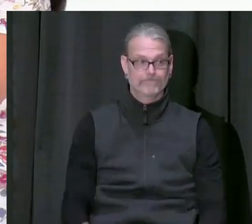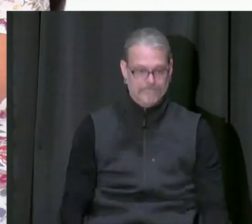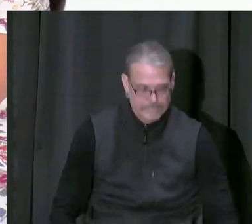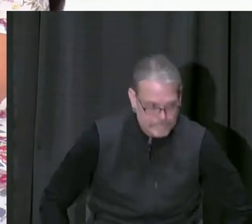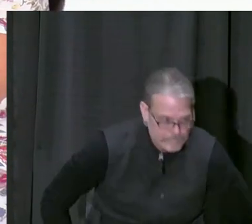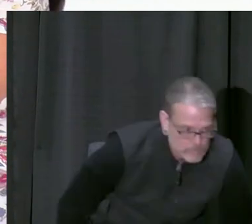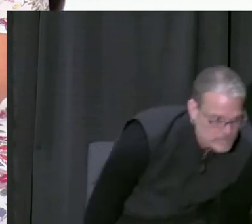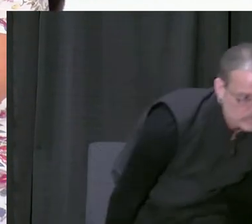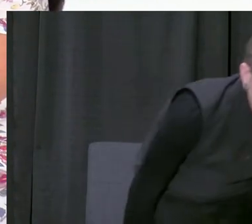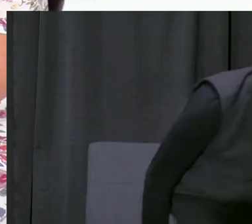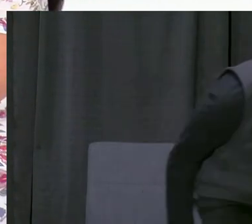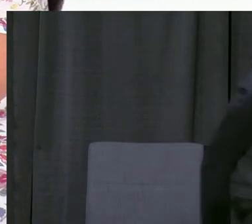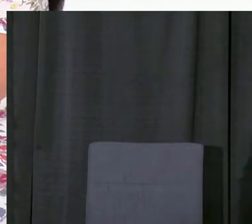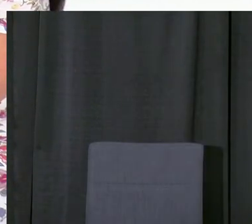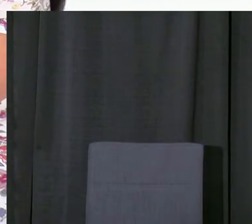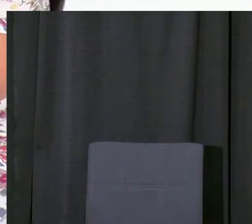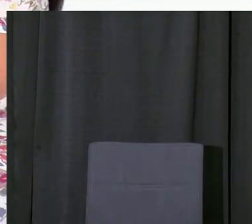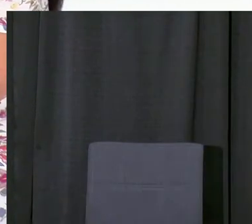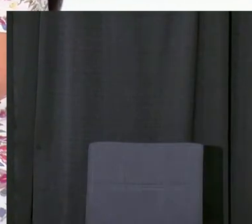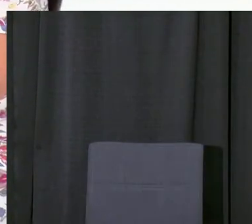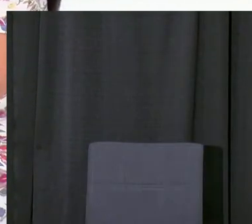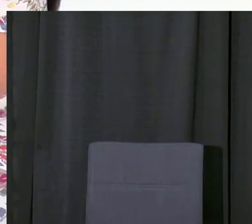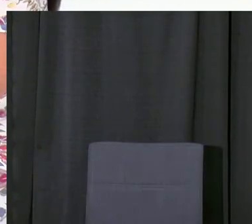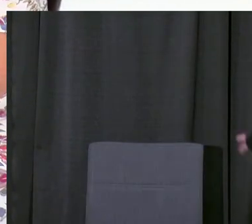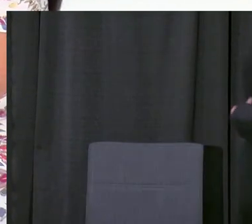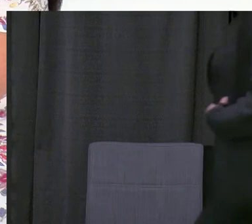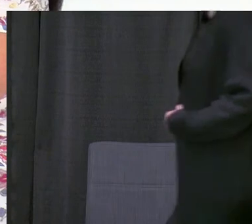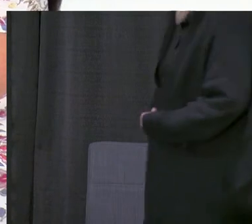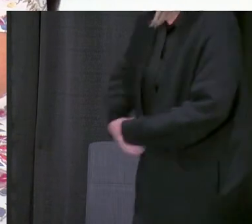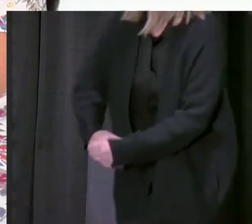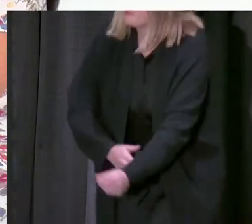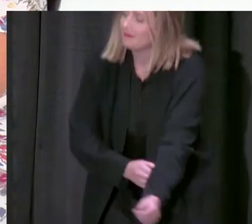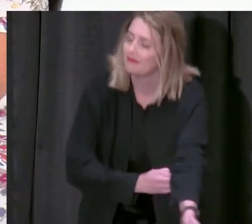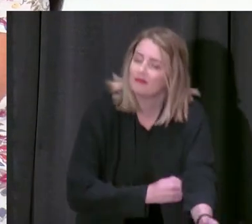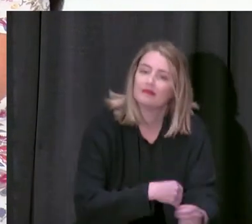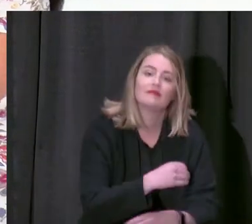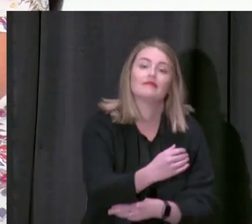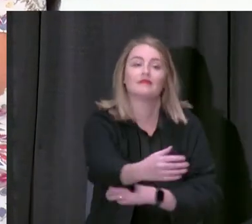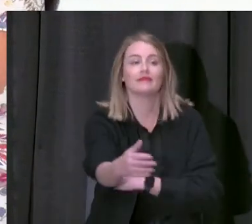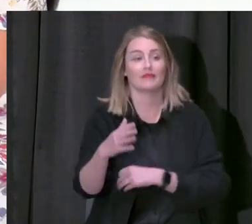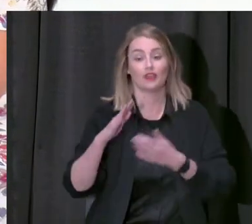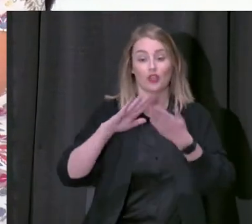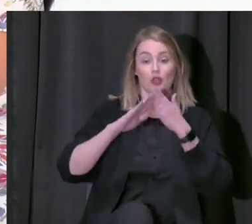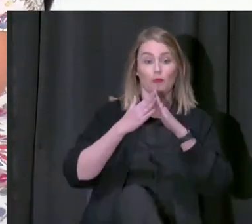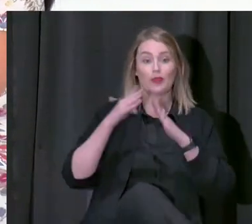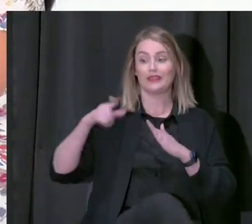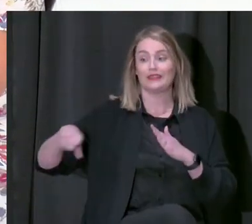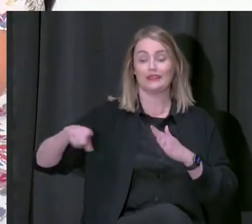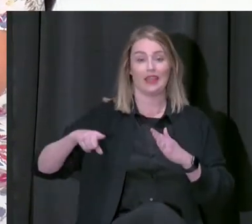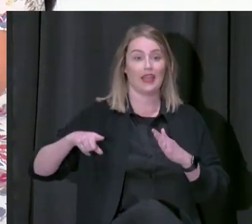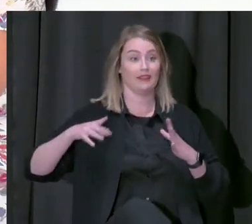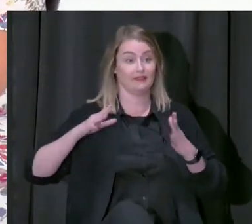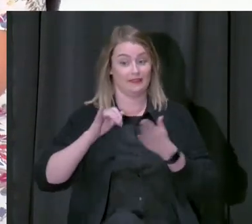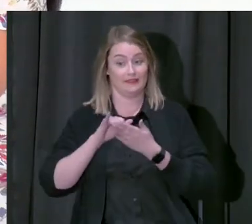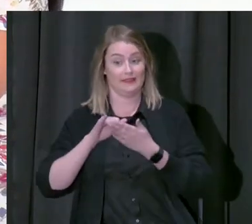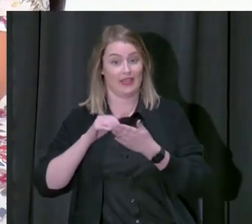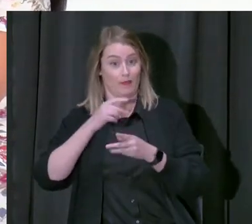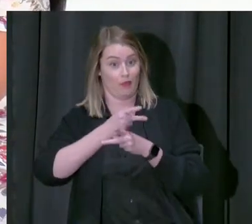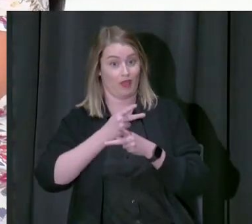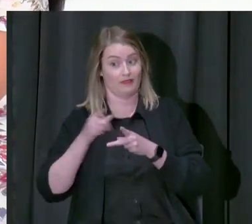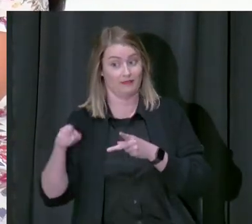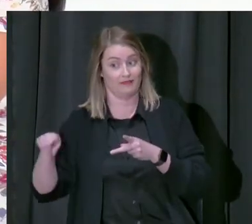the community to accept that product allows us to demonstrate the value and